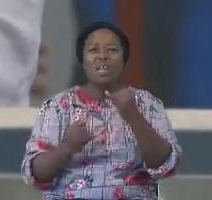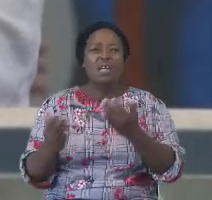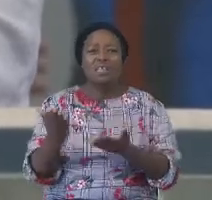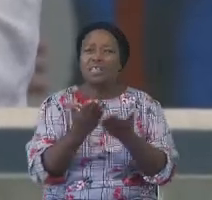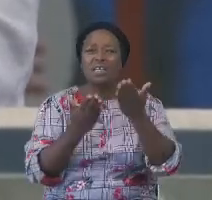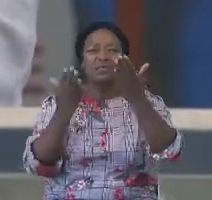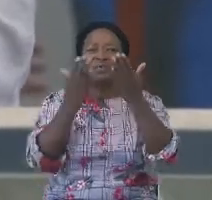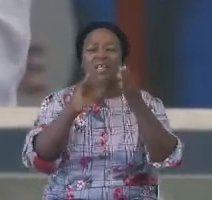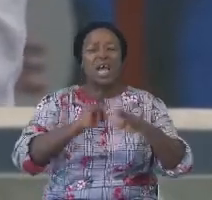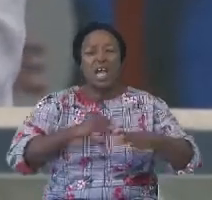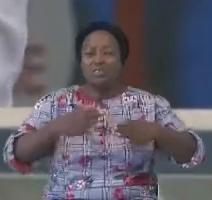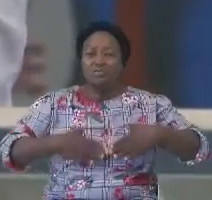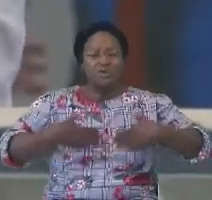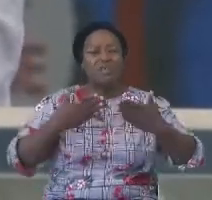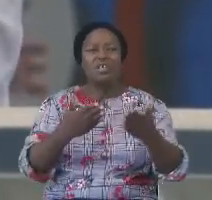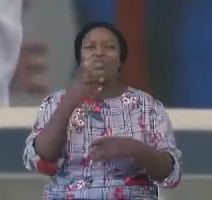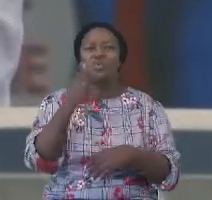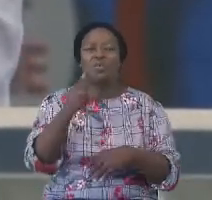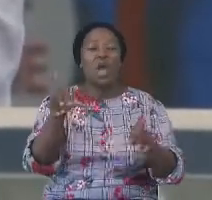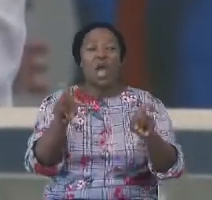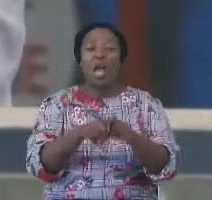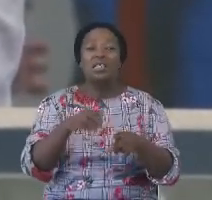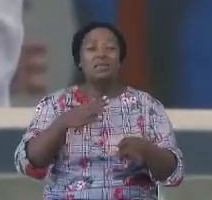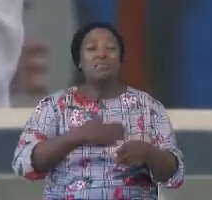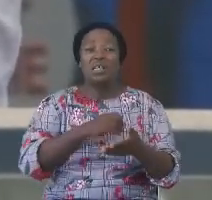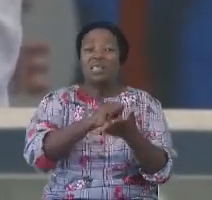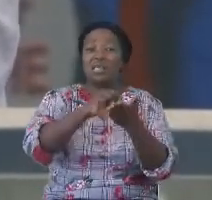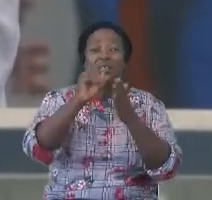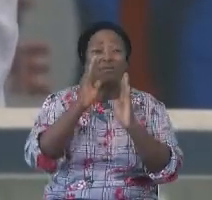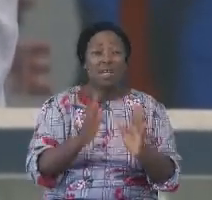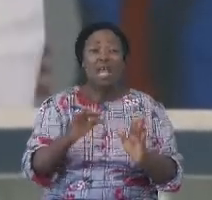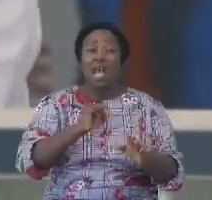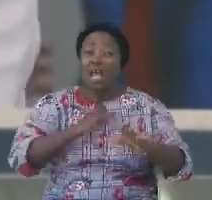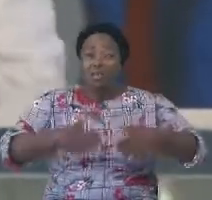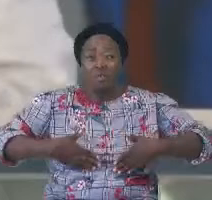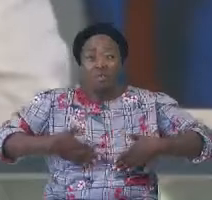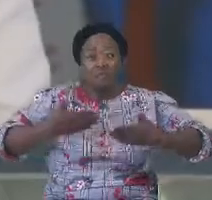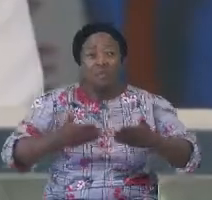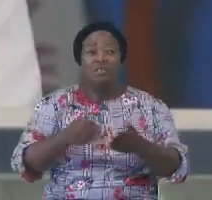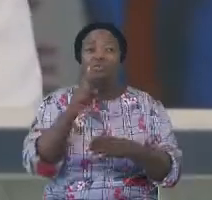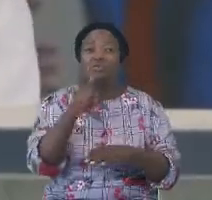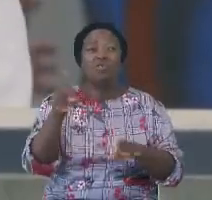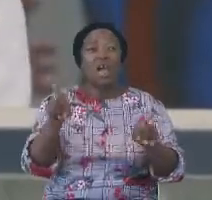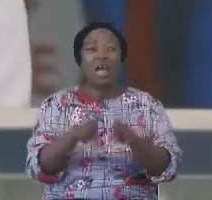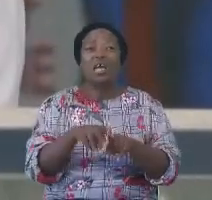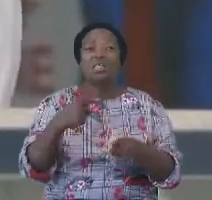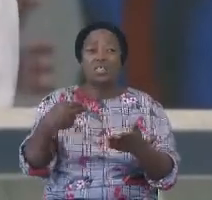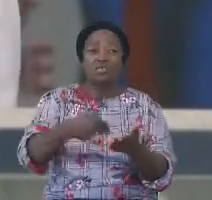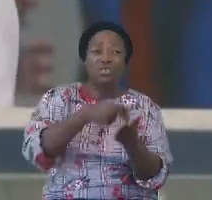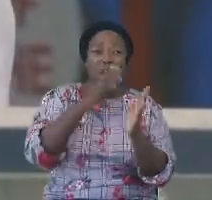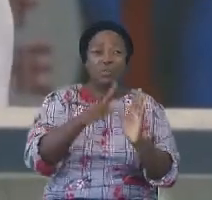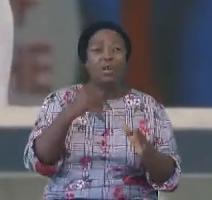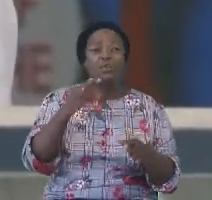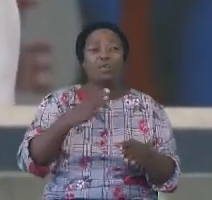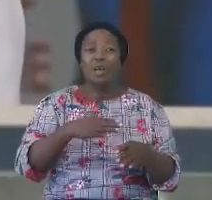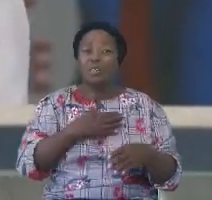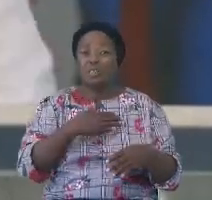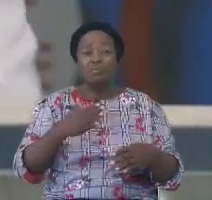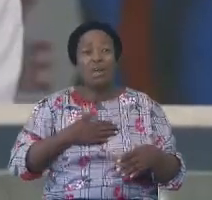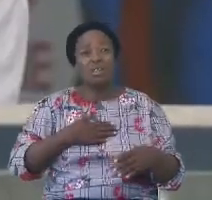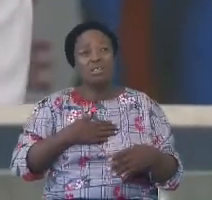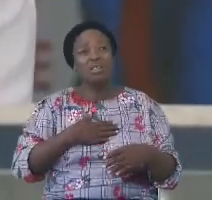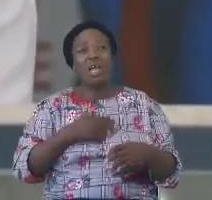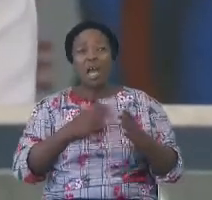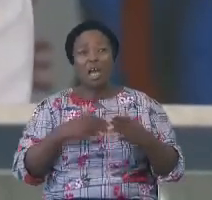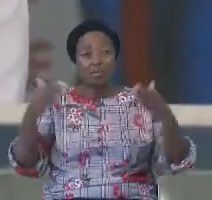savior i confess you as a final sacrifice i confess you as my sanctifier